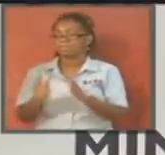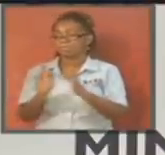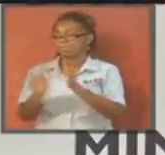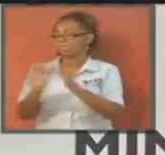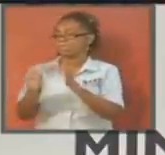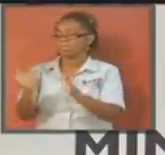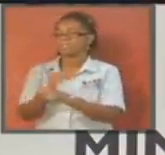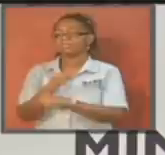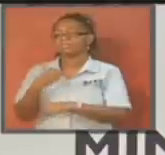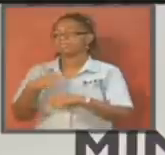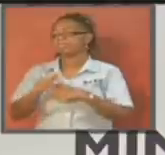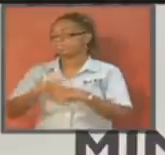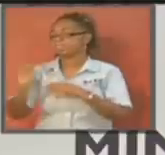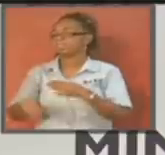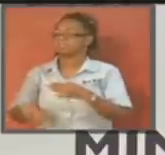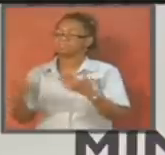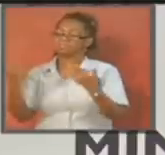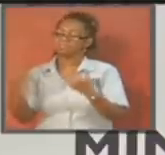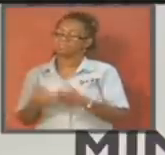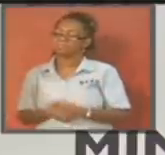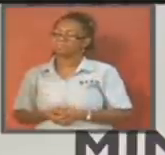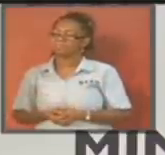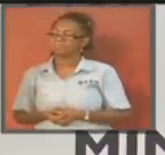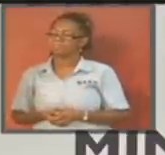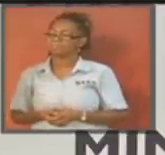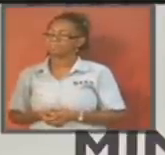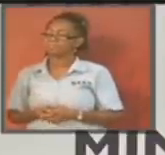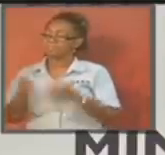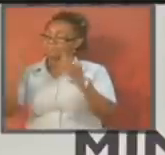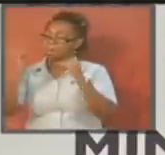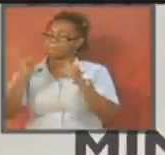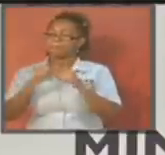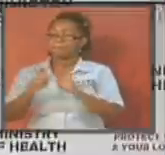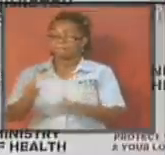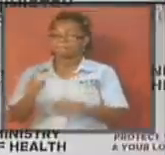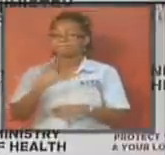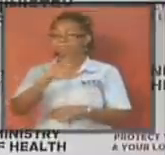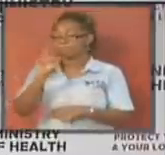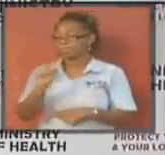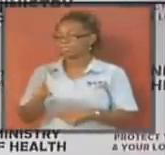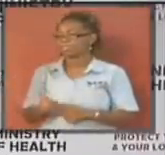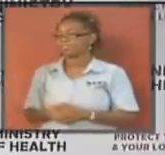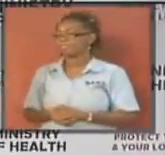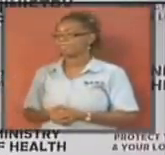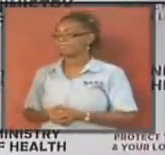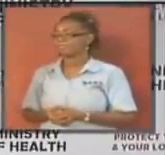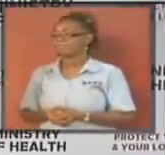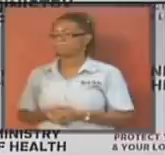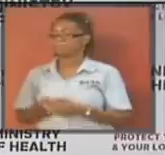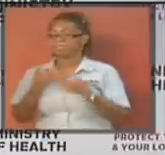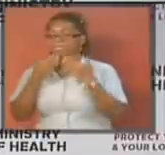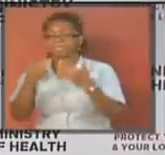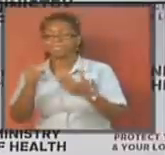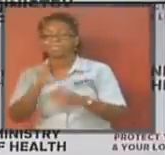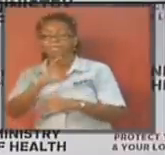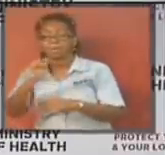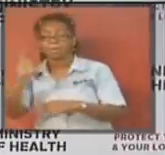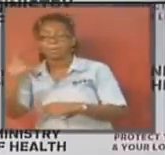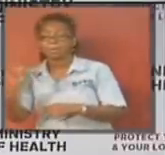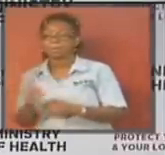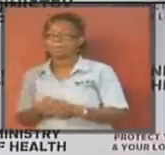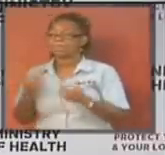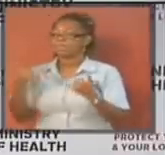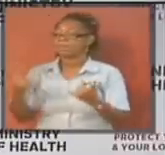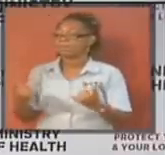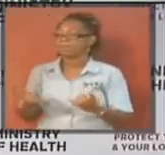across the country in the coming weeks. Hope that answers your question. Thank you, CMO. We now go to AZP News.